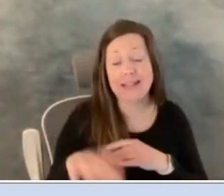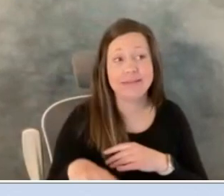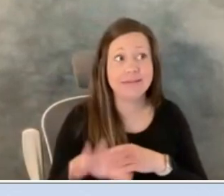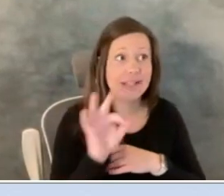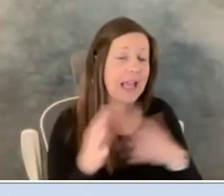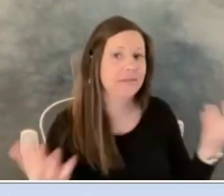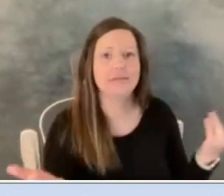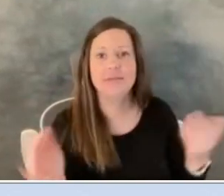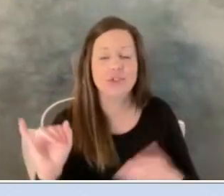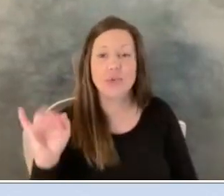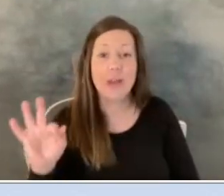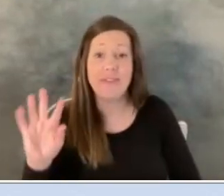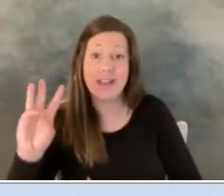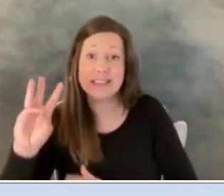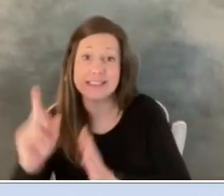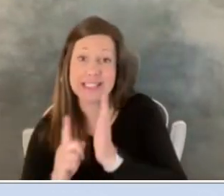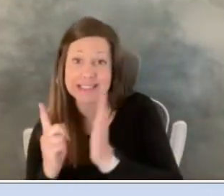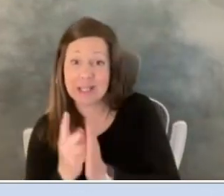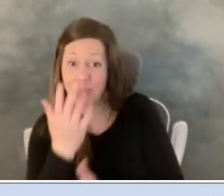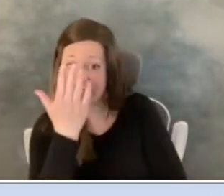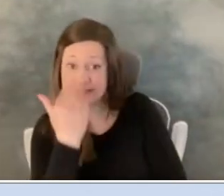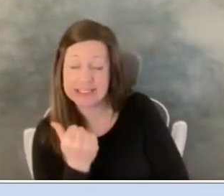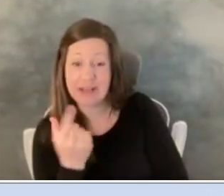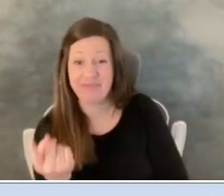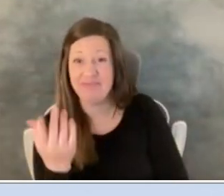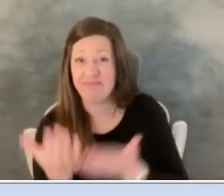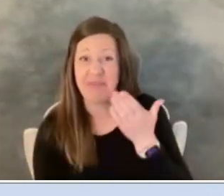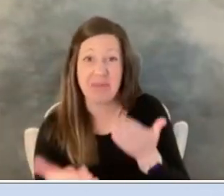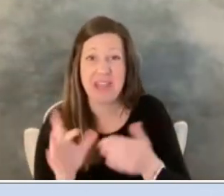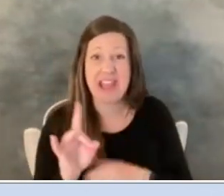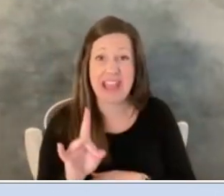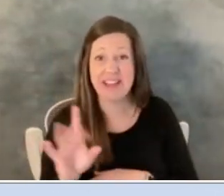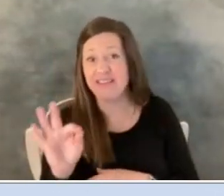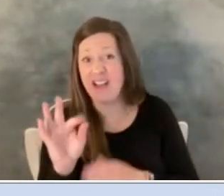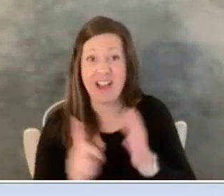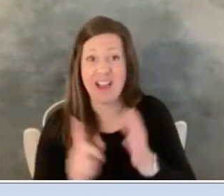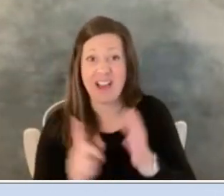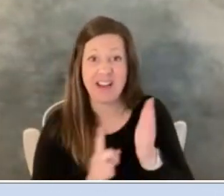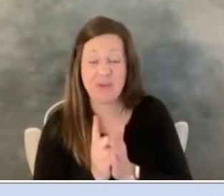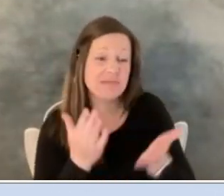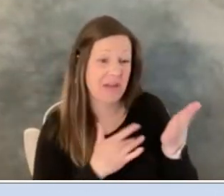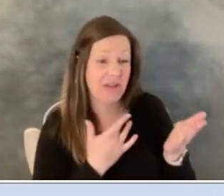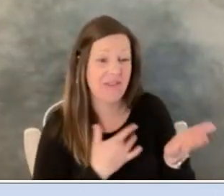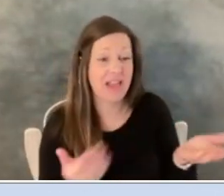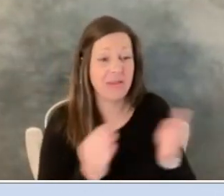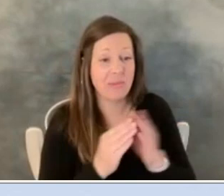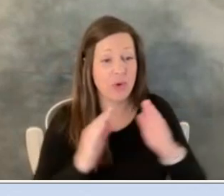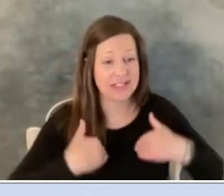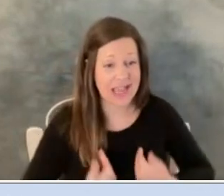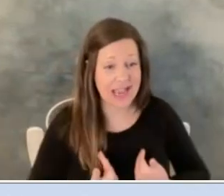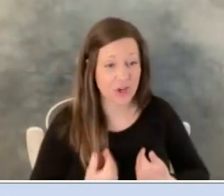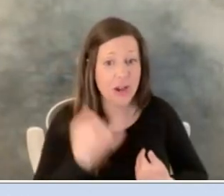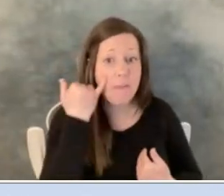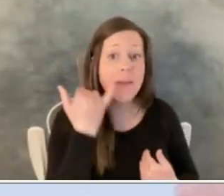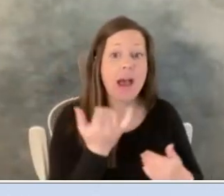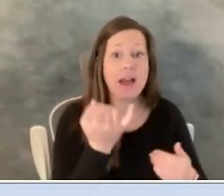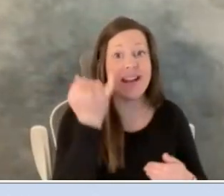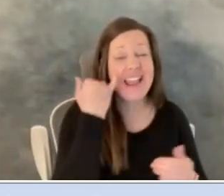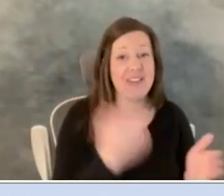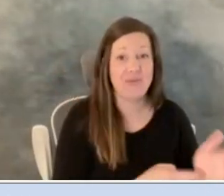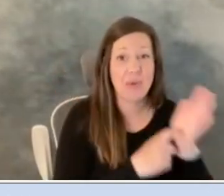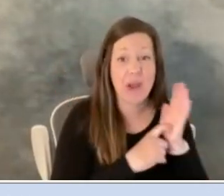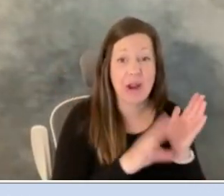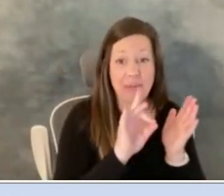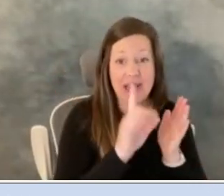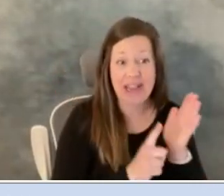a 6-hour person sleeps 8 to 9 hours, they may feel more tired. But if your requirement is 8 and you're getting 6 and you get a couple of